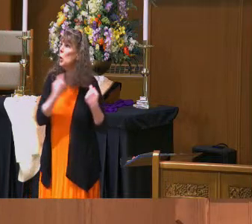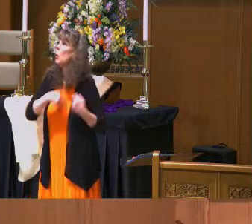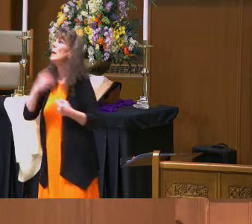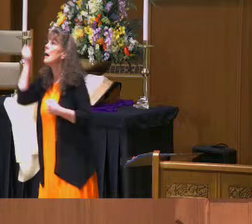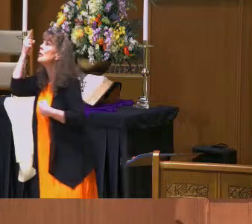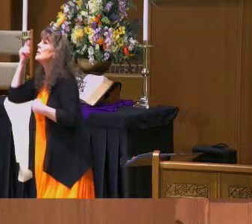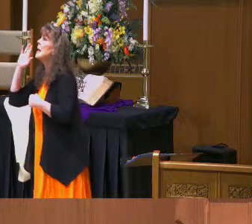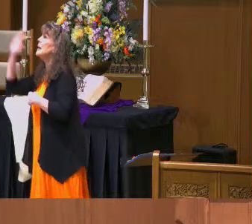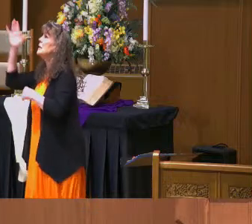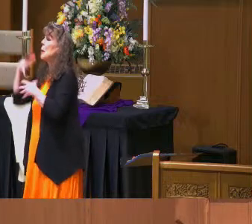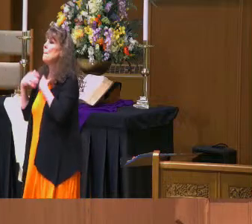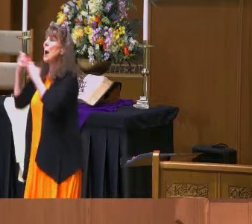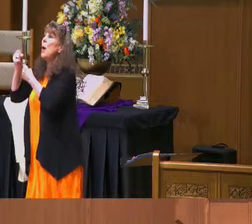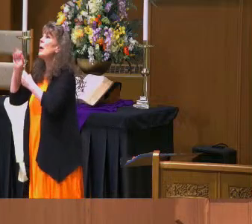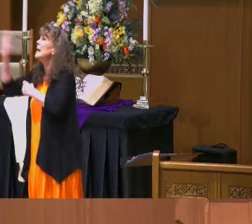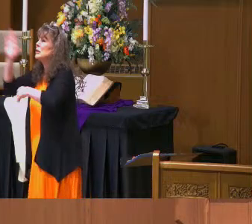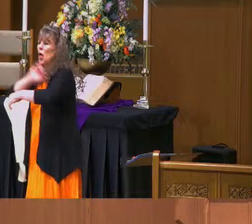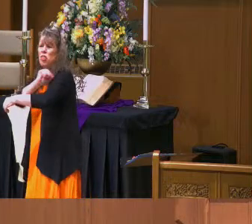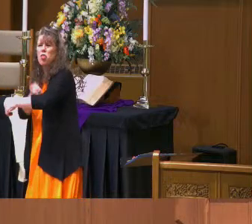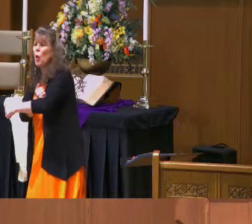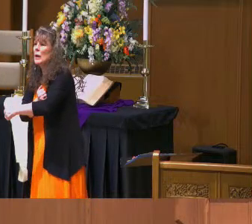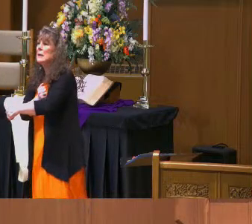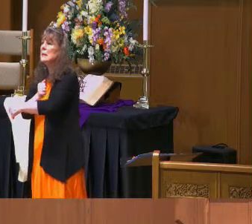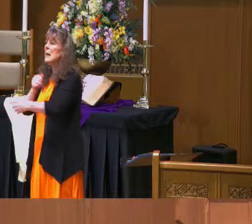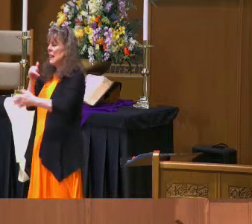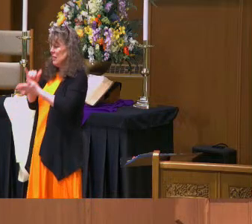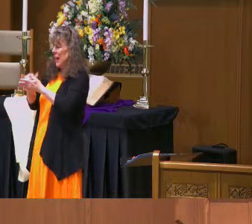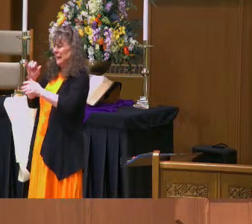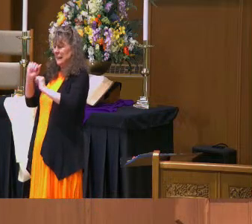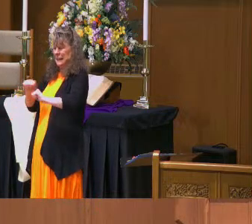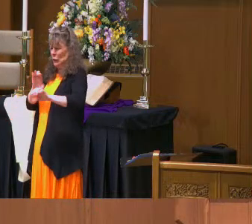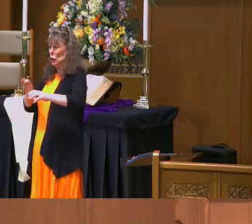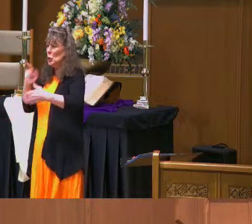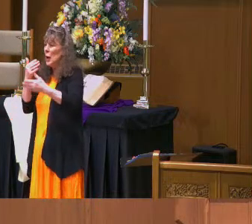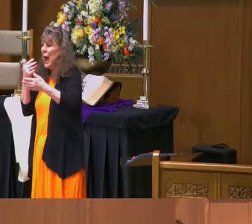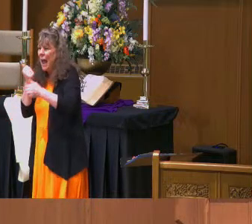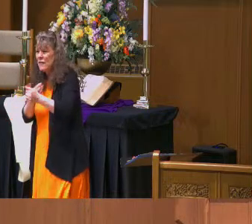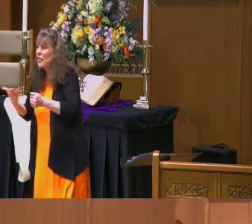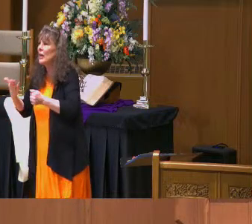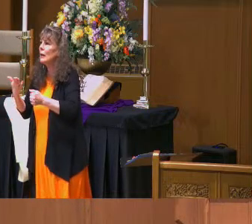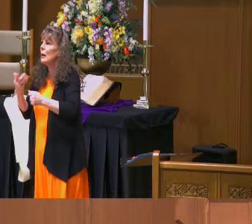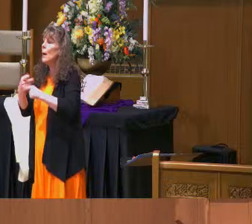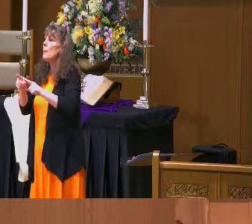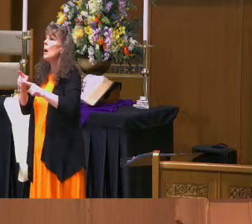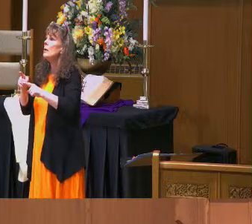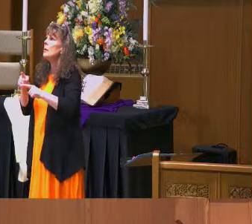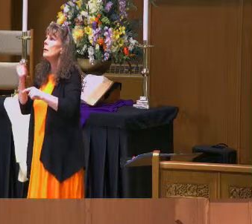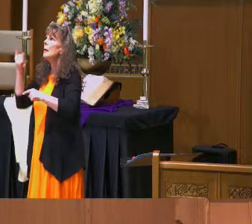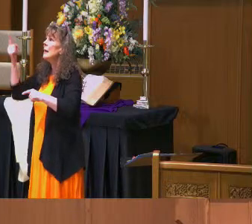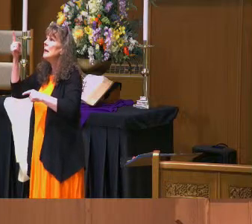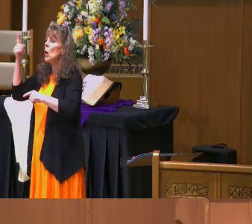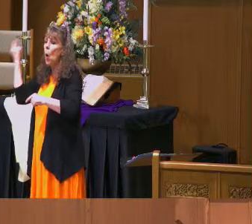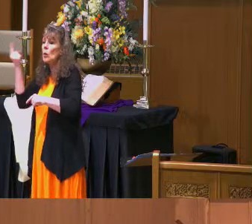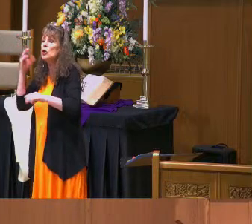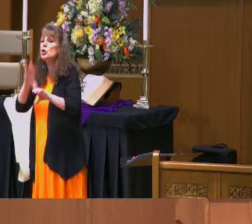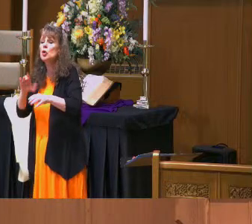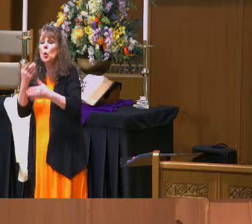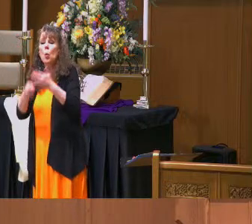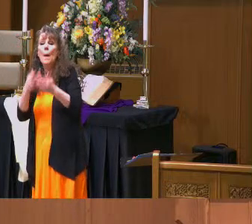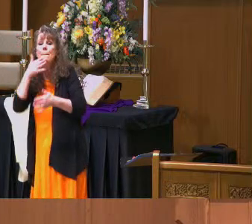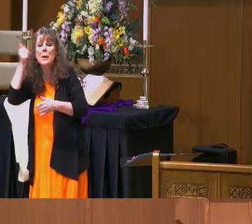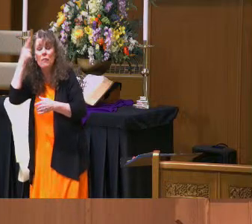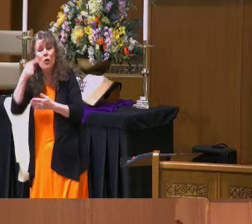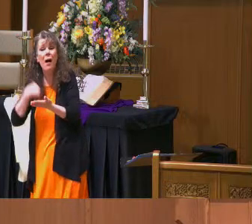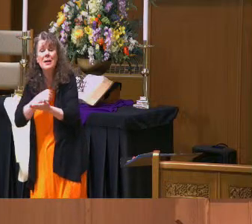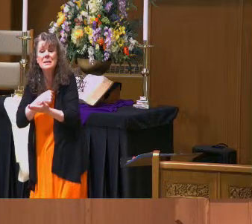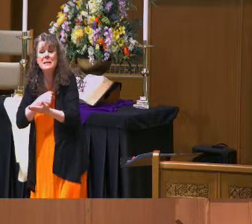We'll understand his authority, authority that can do anything, but always only does what is best for us, even if